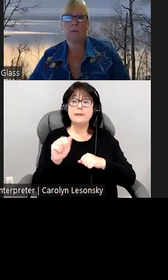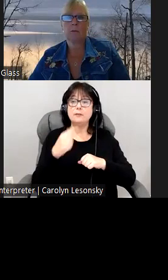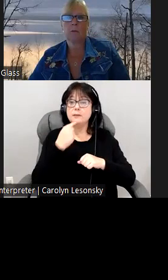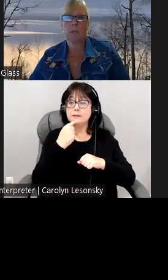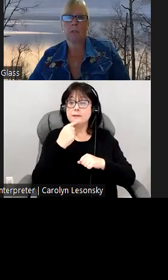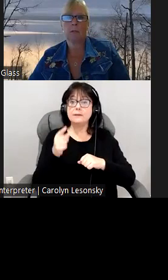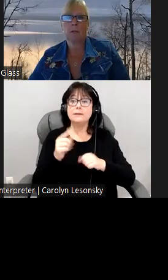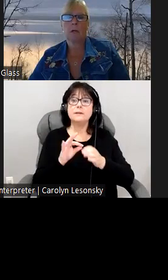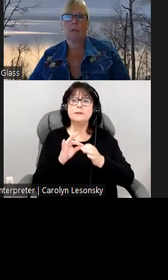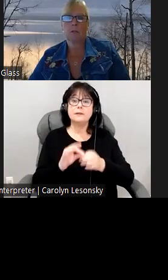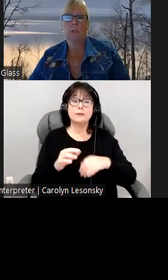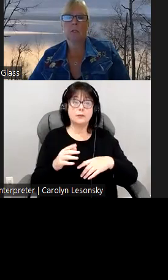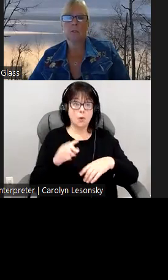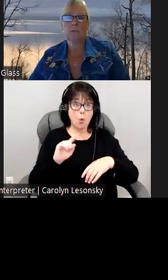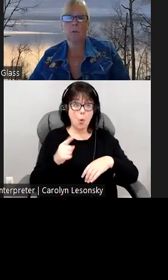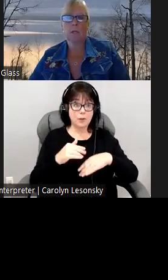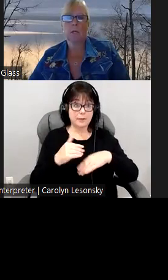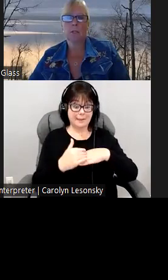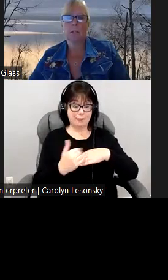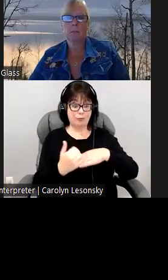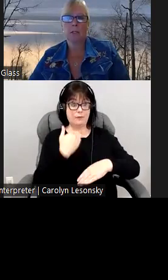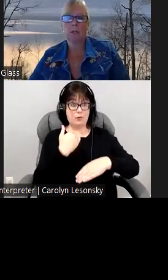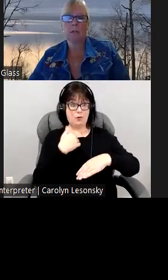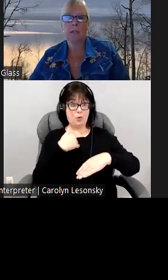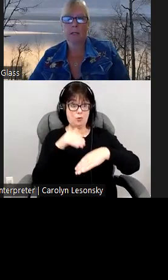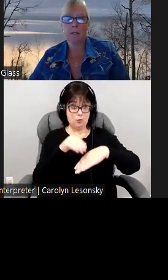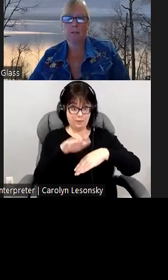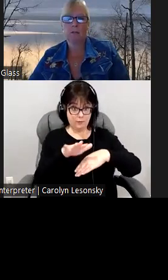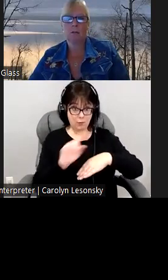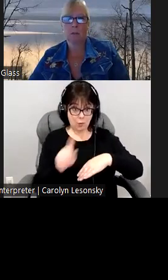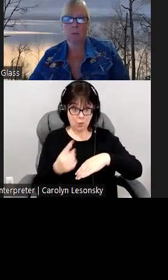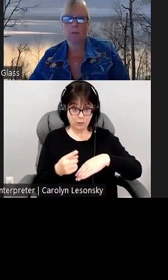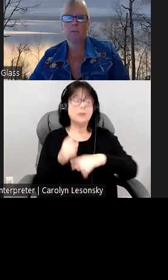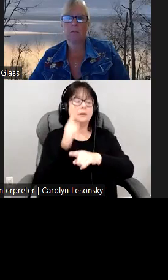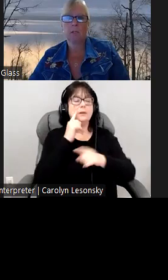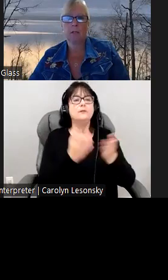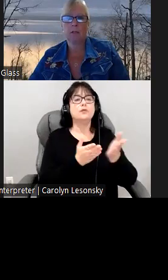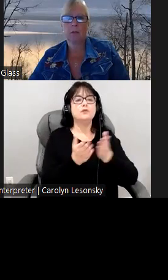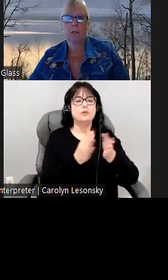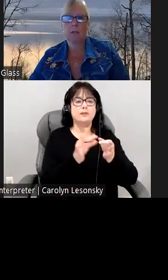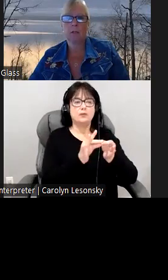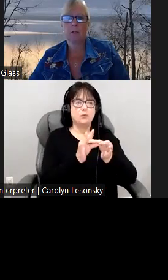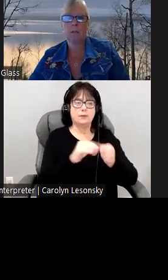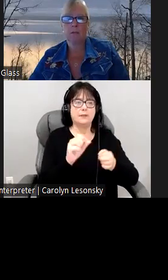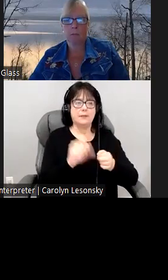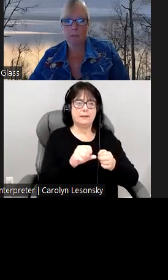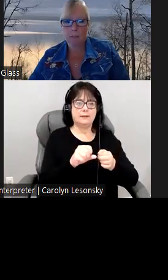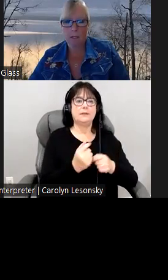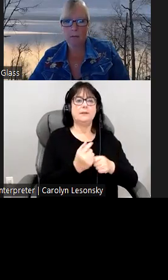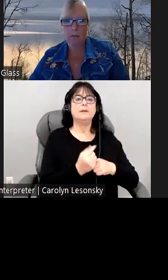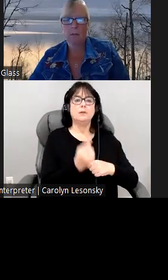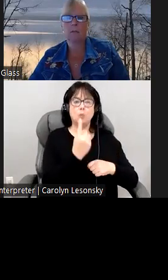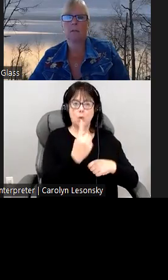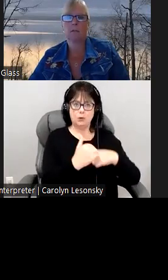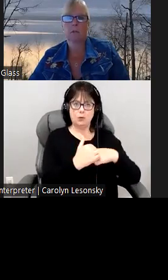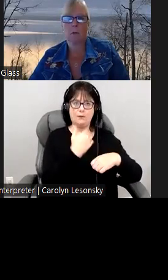it's only required that folks have 1 in or out. So to meet the service coordination measure, yes, only one referral in or out of the ones that